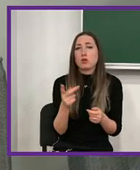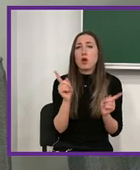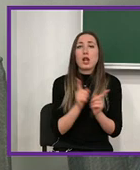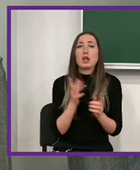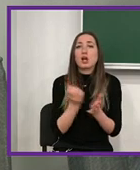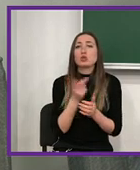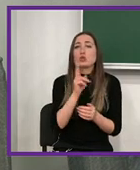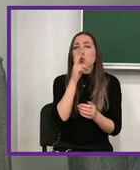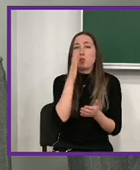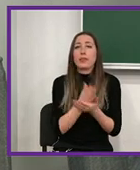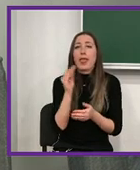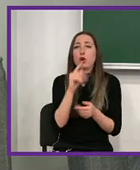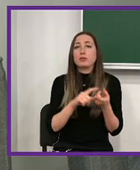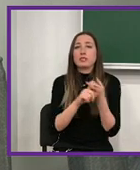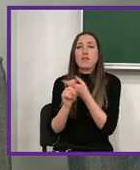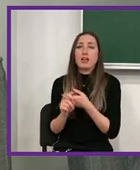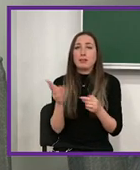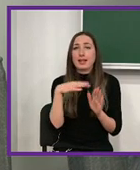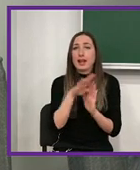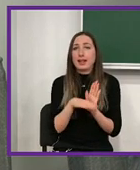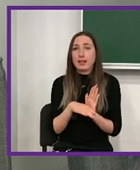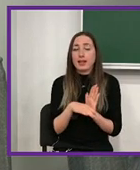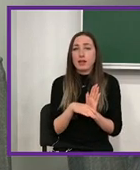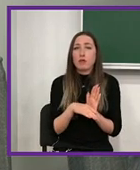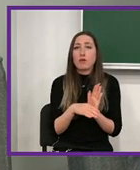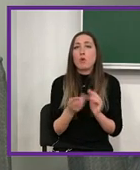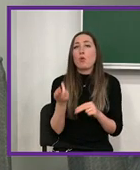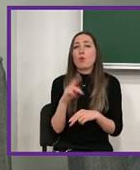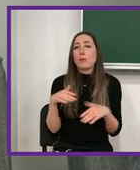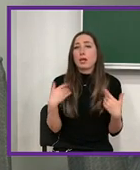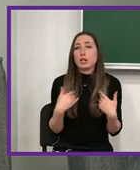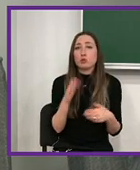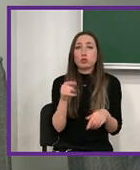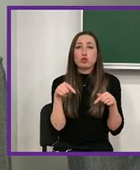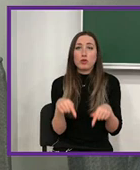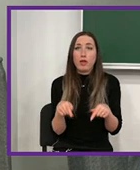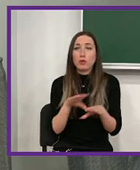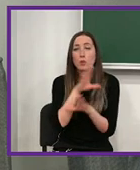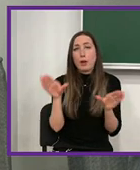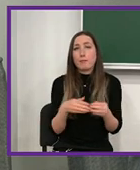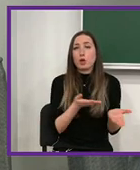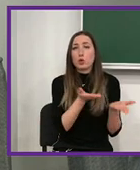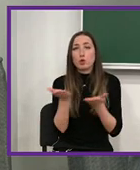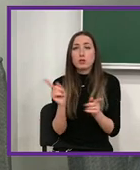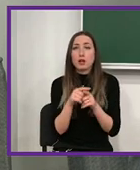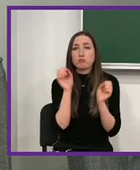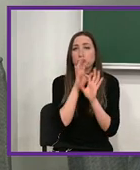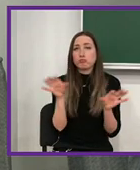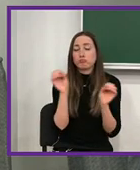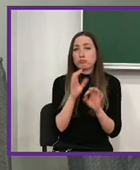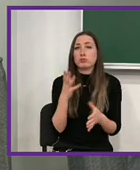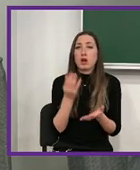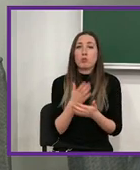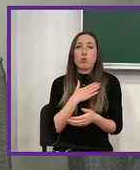directive. And I'm very excited to be here today and to be able to share a little bit on how we work with human rights